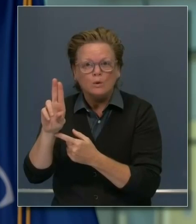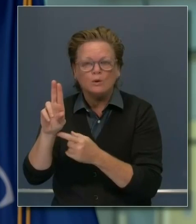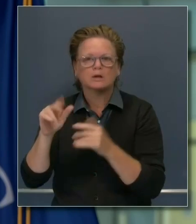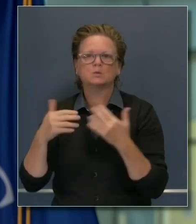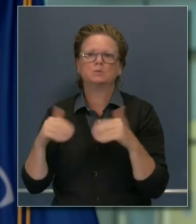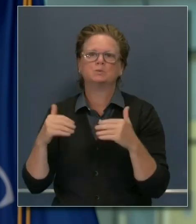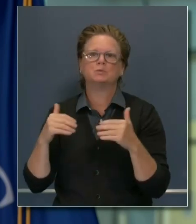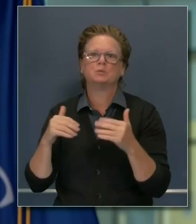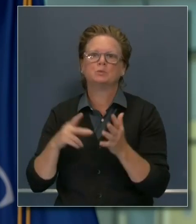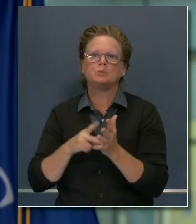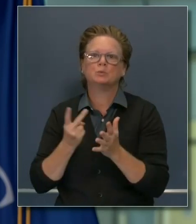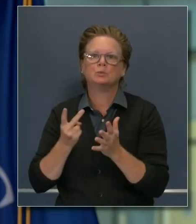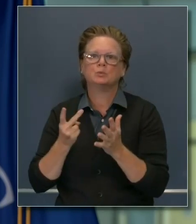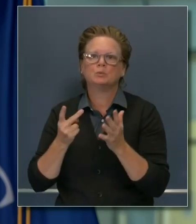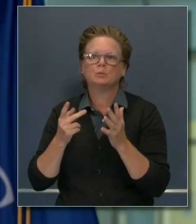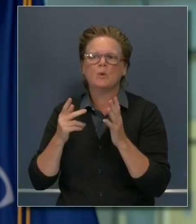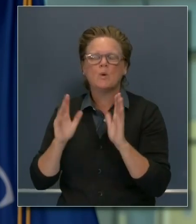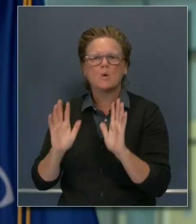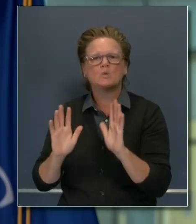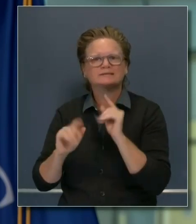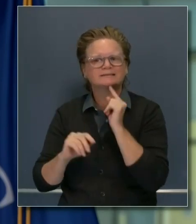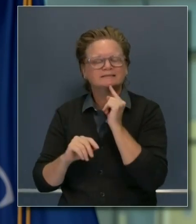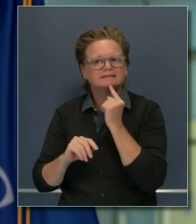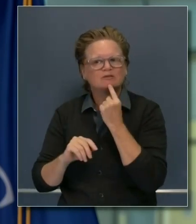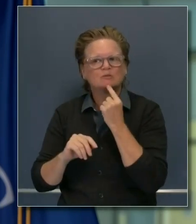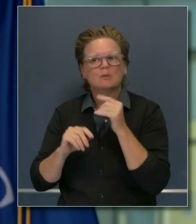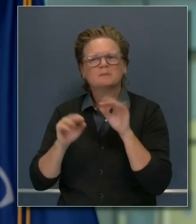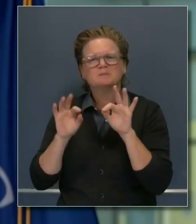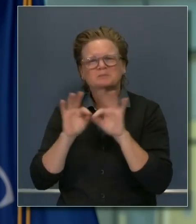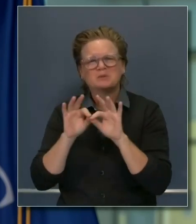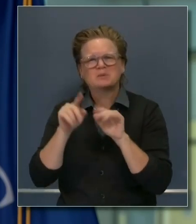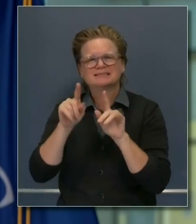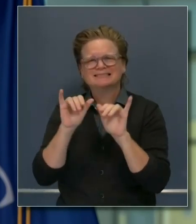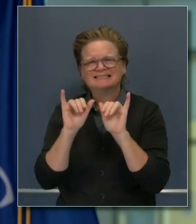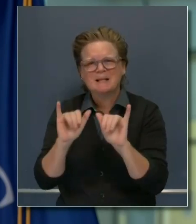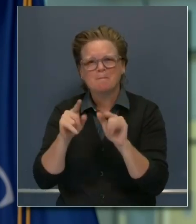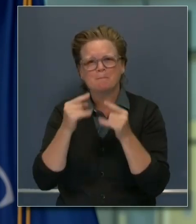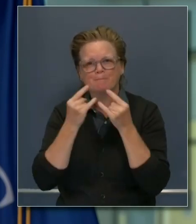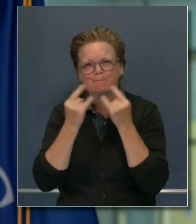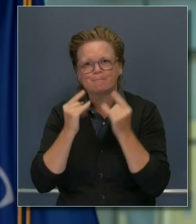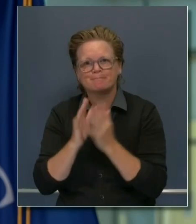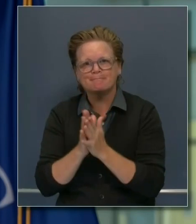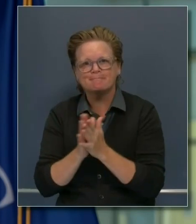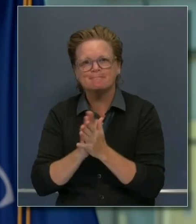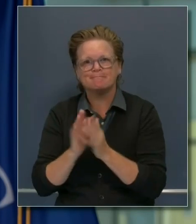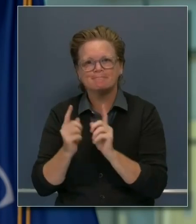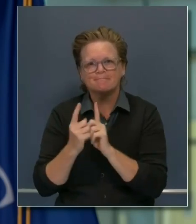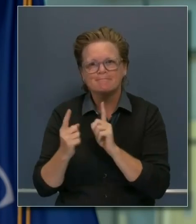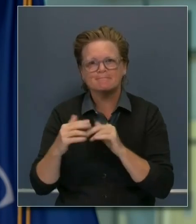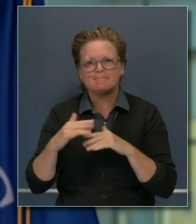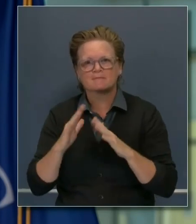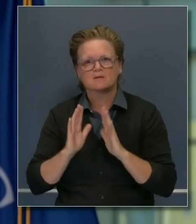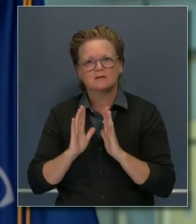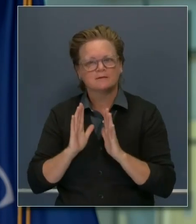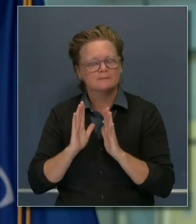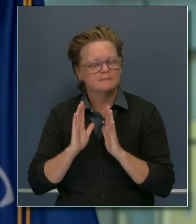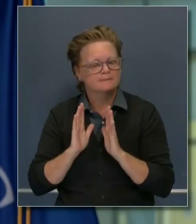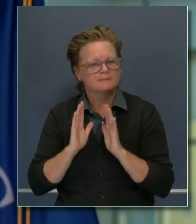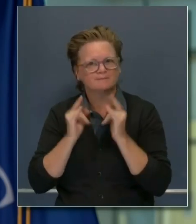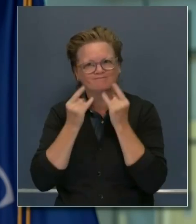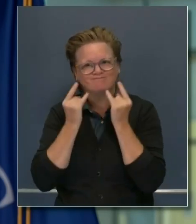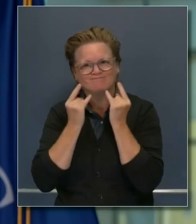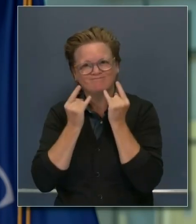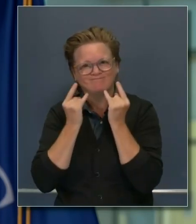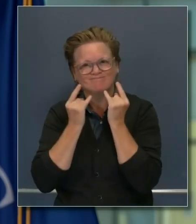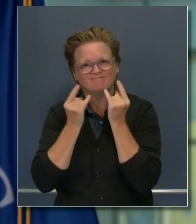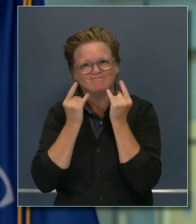real and sober caution that this mantra we continue to take seriously, wearing a mask, physically distancing,